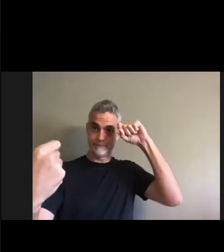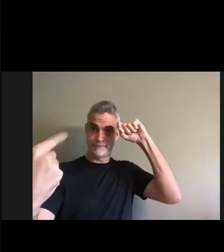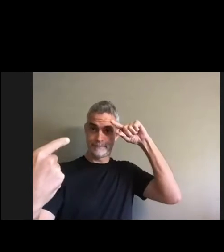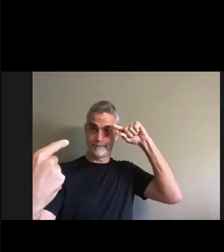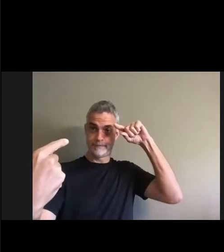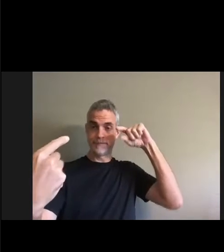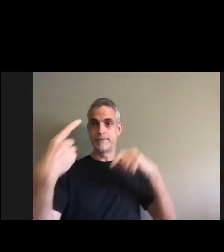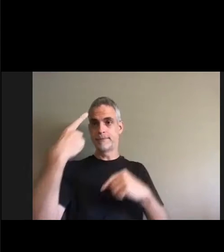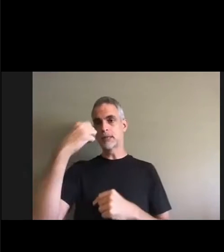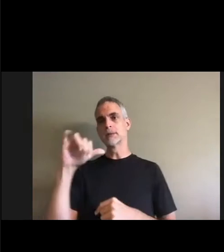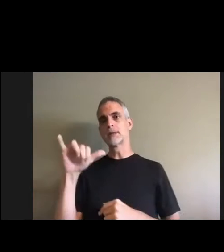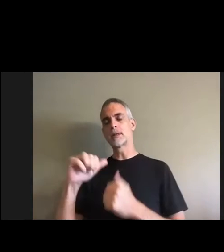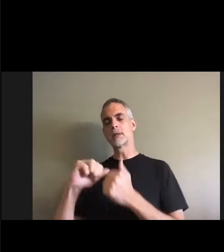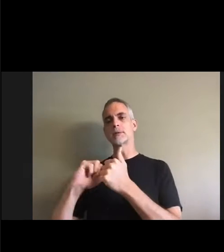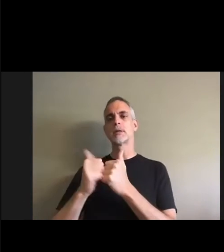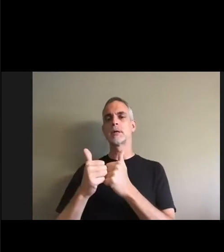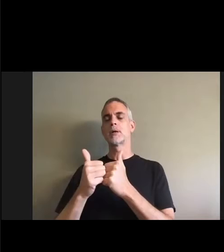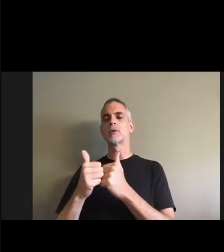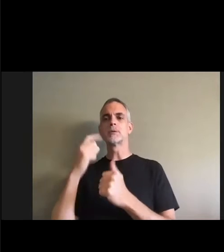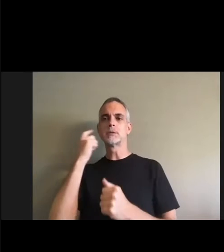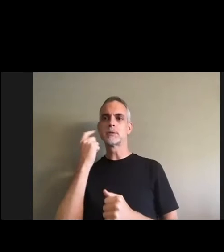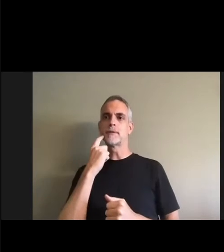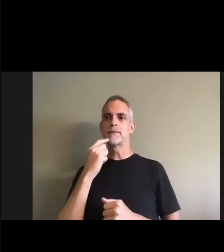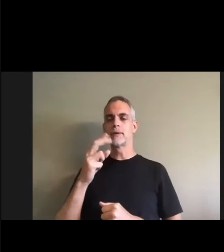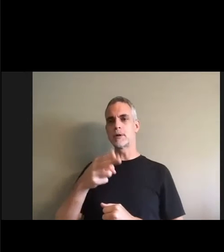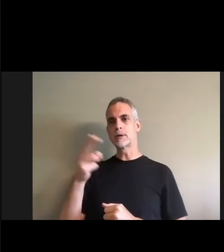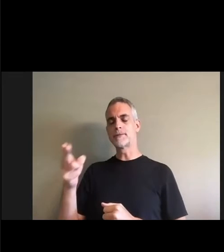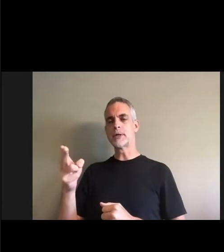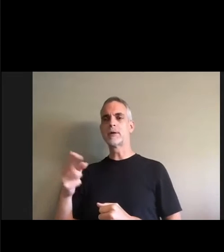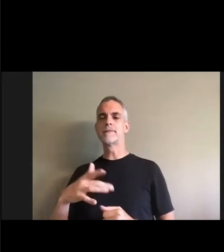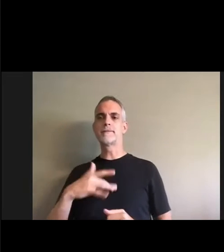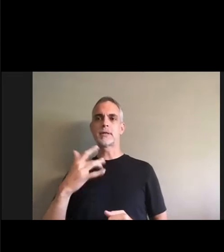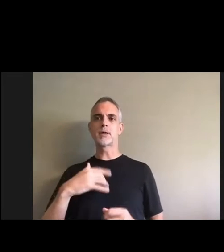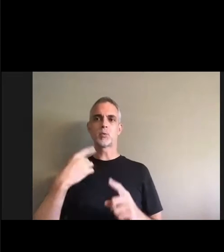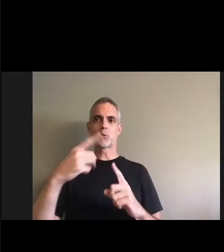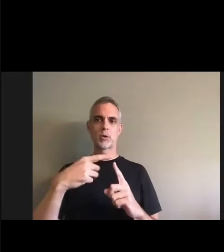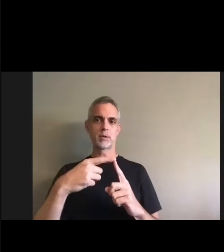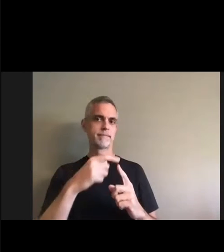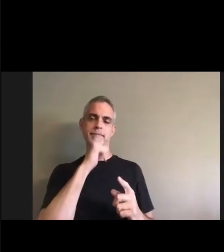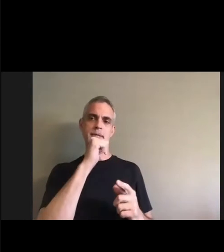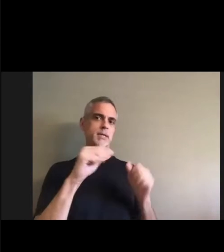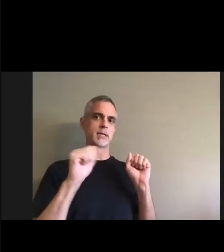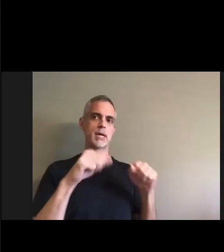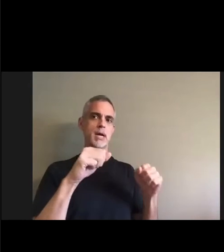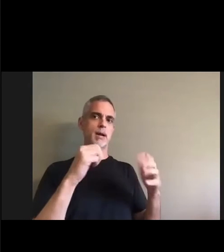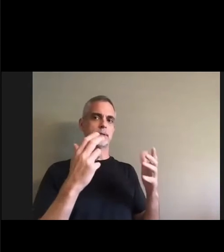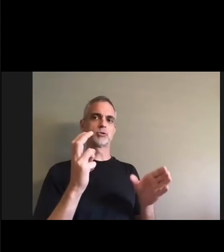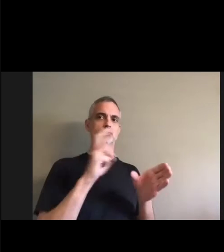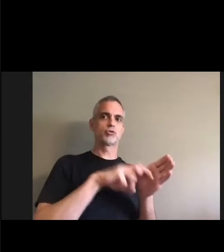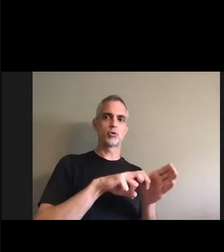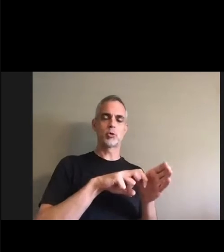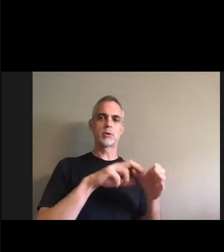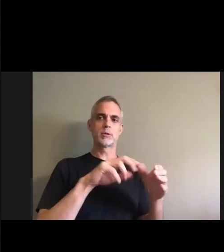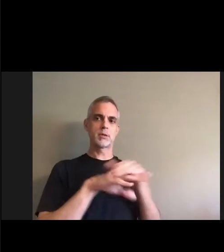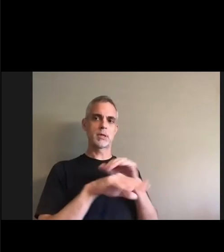And please understand that this is how deaf and hard of hearing people feel when they